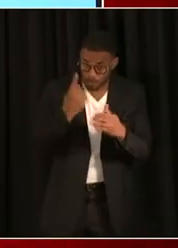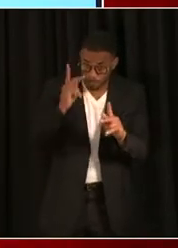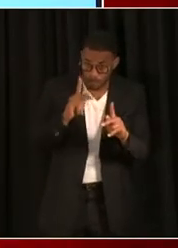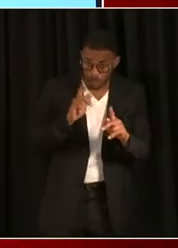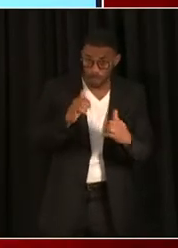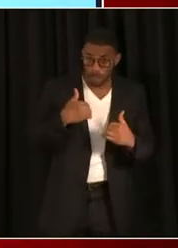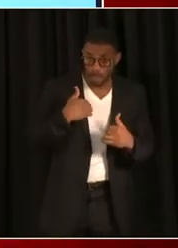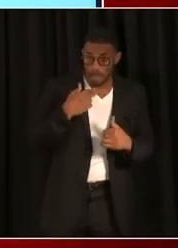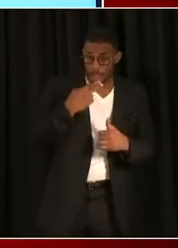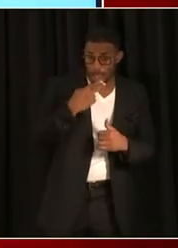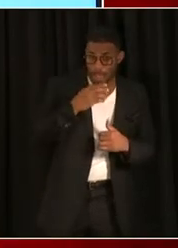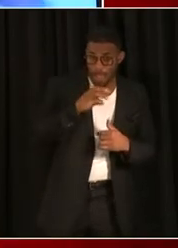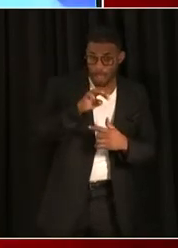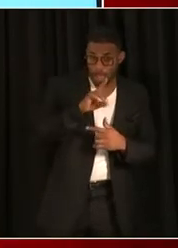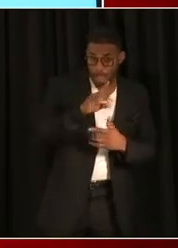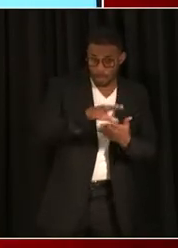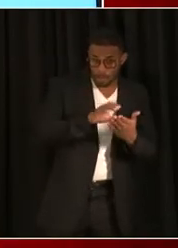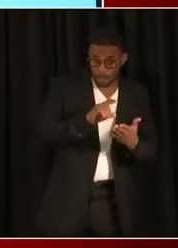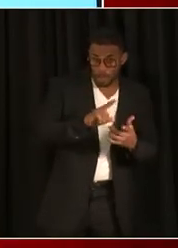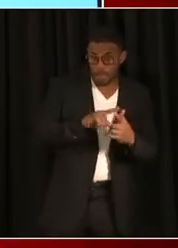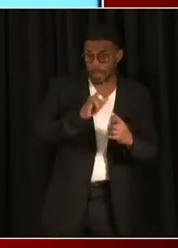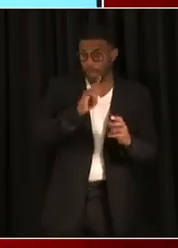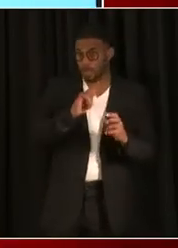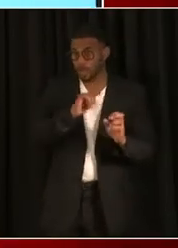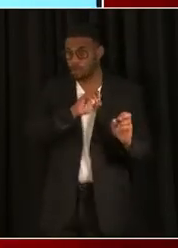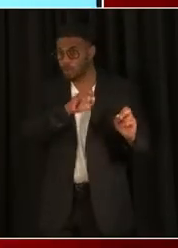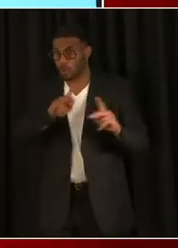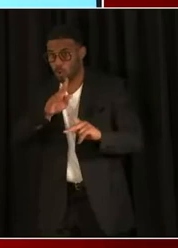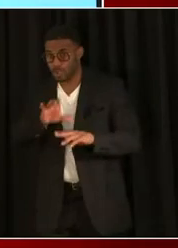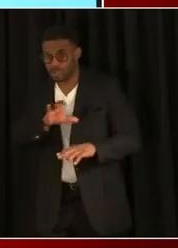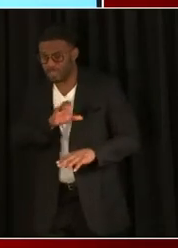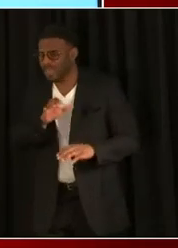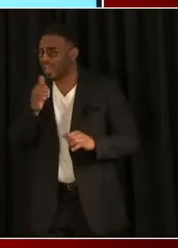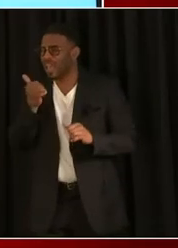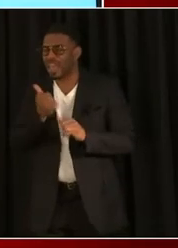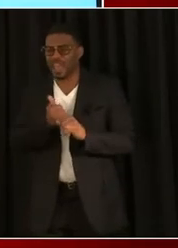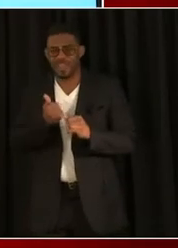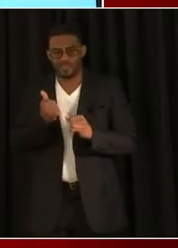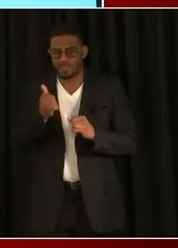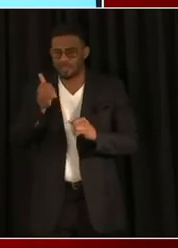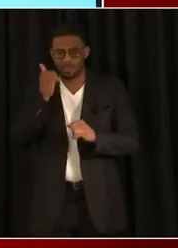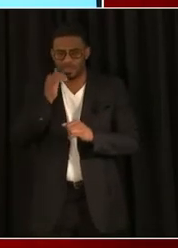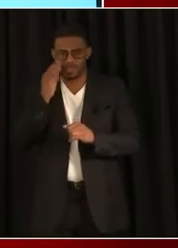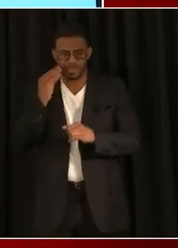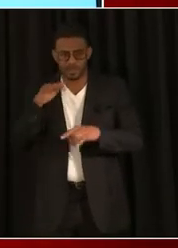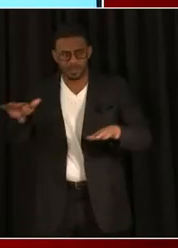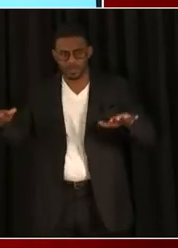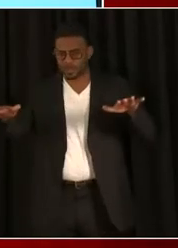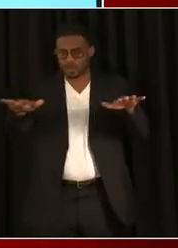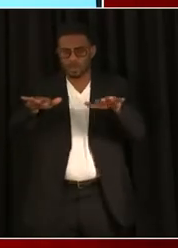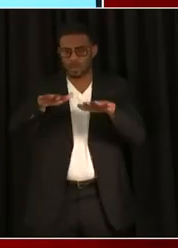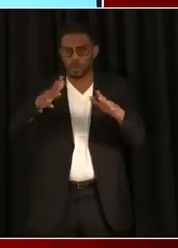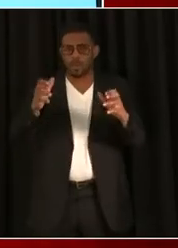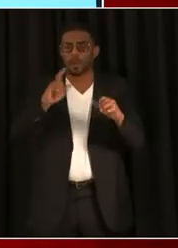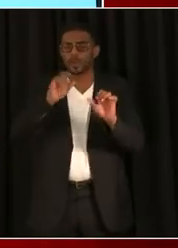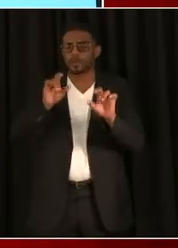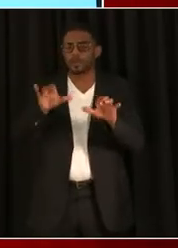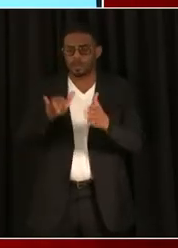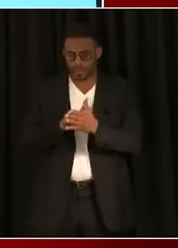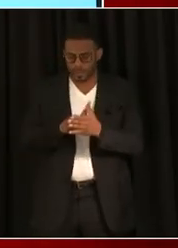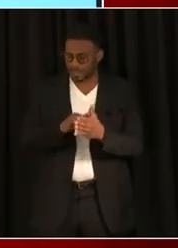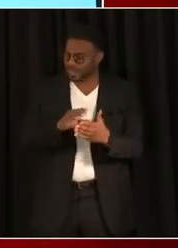both folks who are Howard students and folks who are returning citizens, and there's every walk of life. We want to be able to do